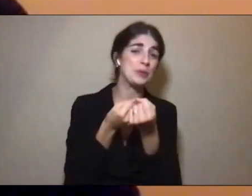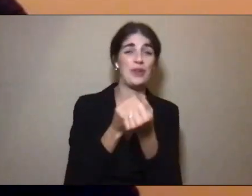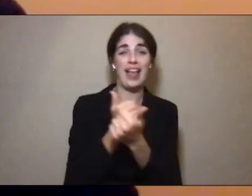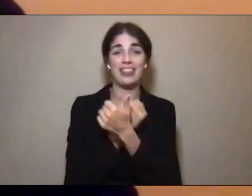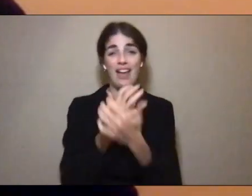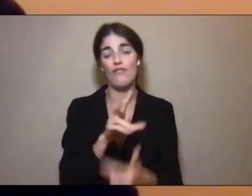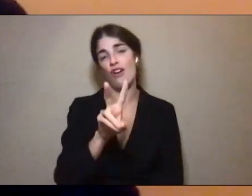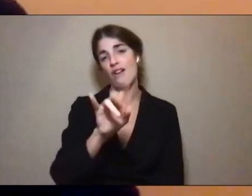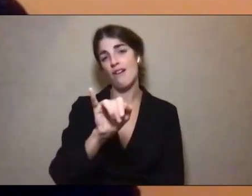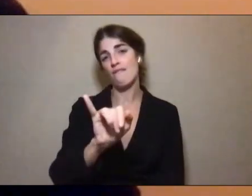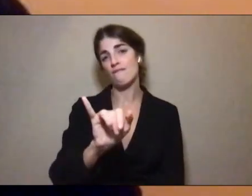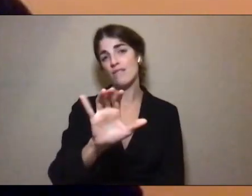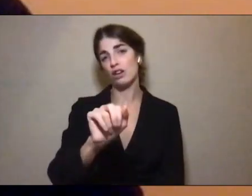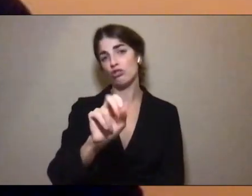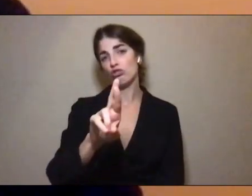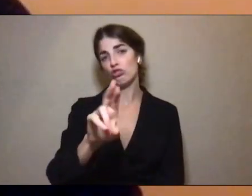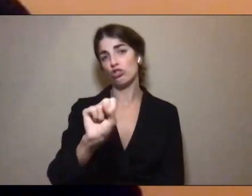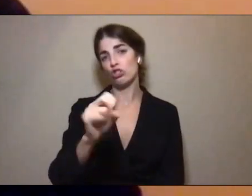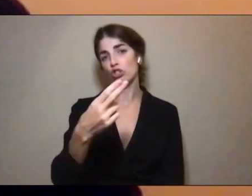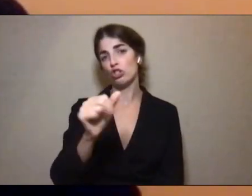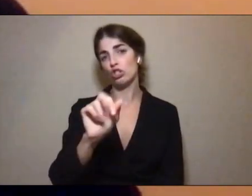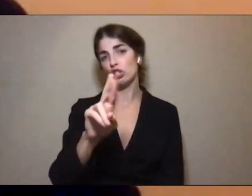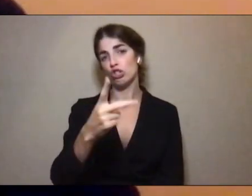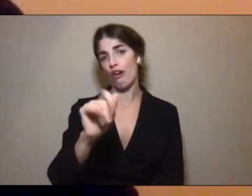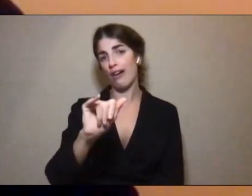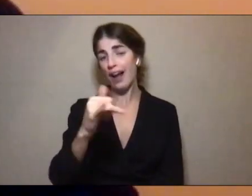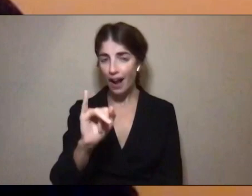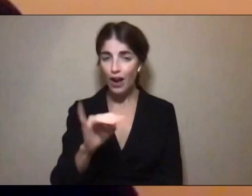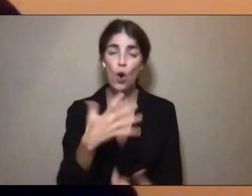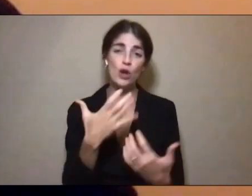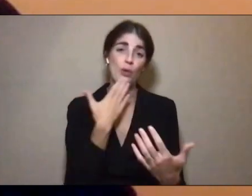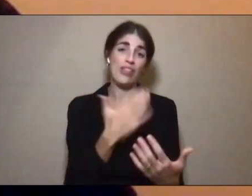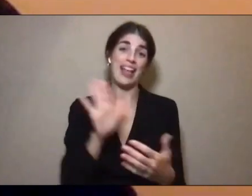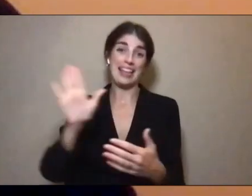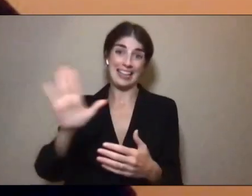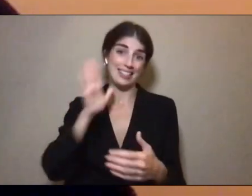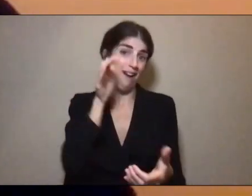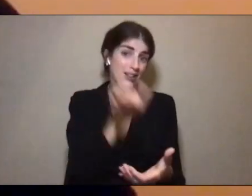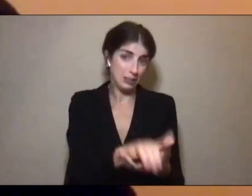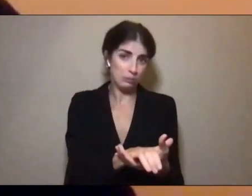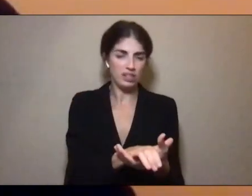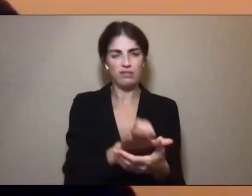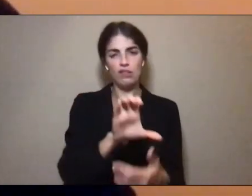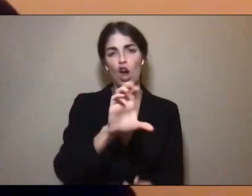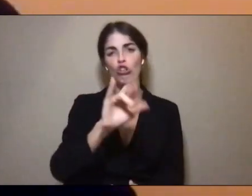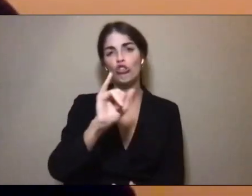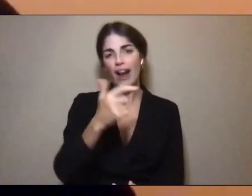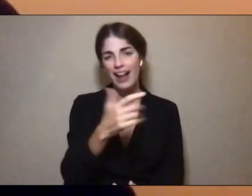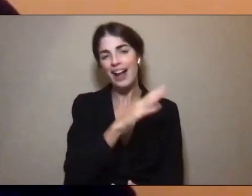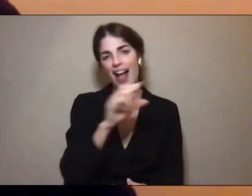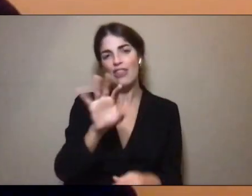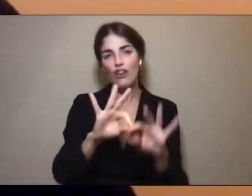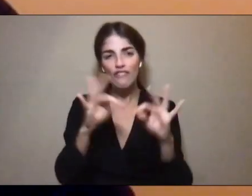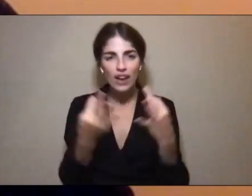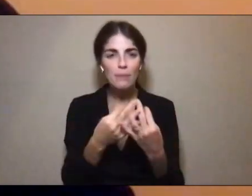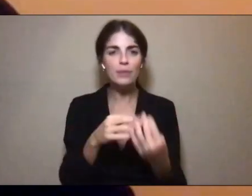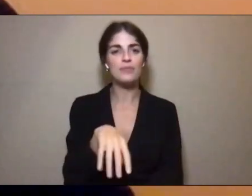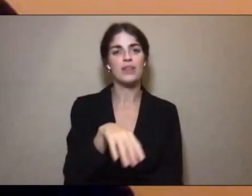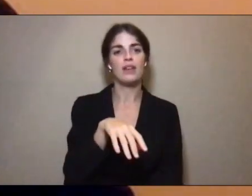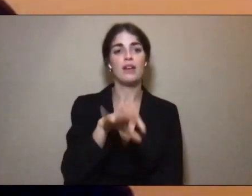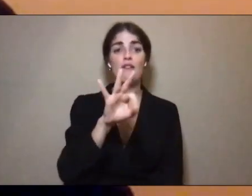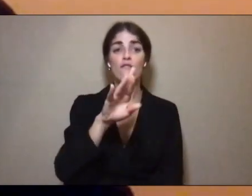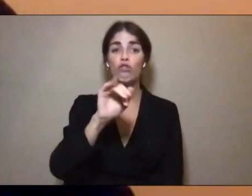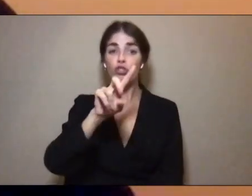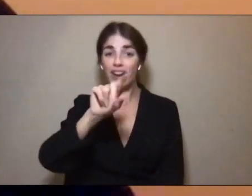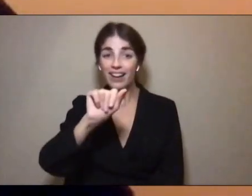Shargai. We thank Craig Pascal, Victor's husband, and the family of Victor Shargai, Eric and Heidi Muskoff, Frida Evan and Sarah